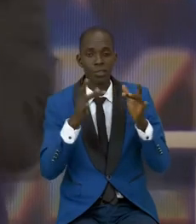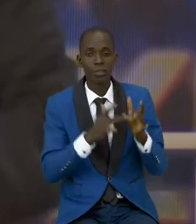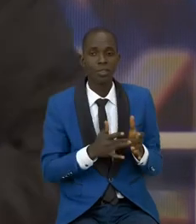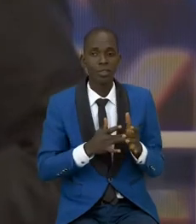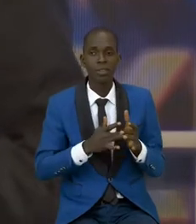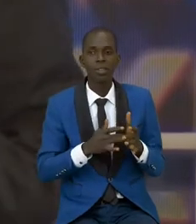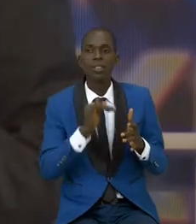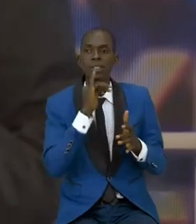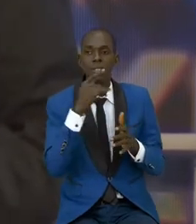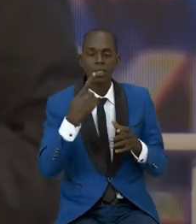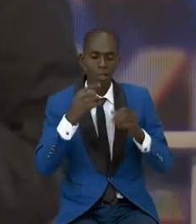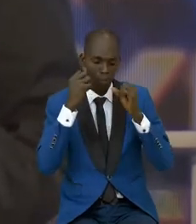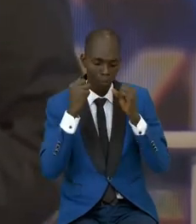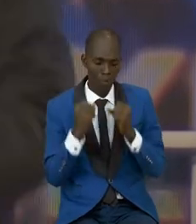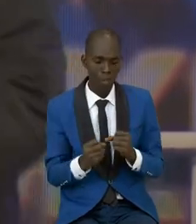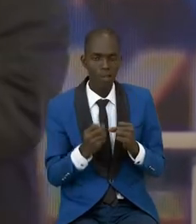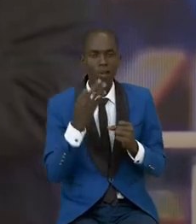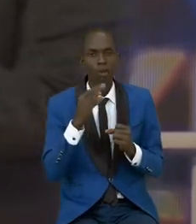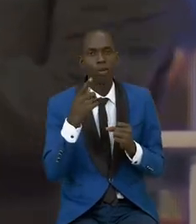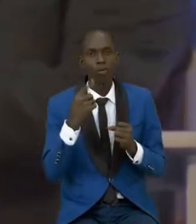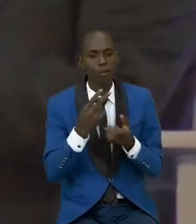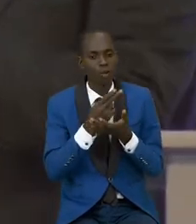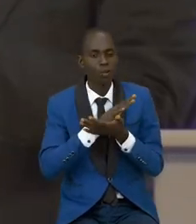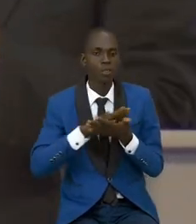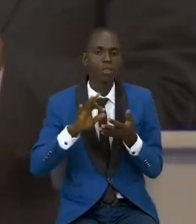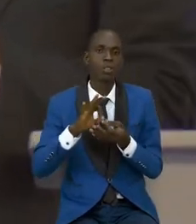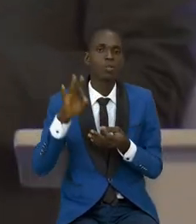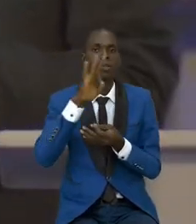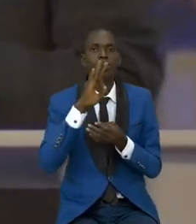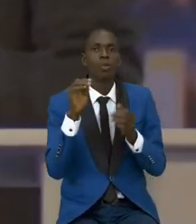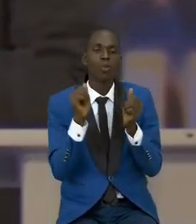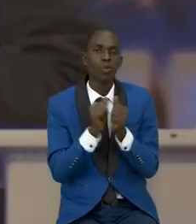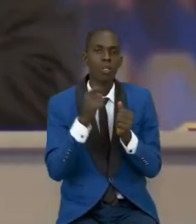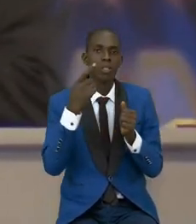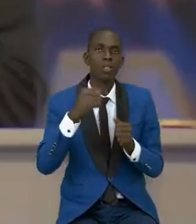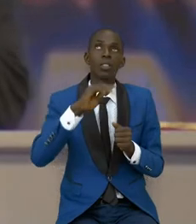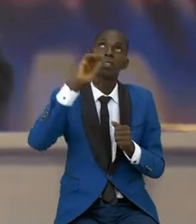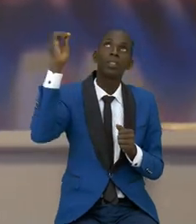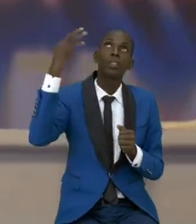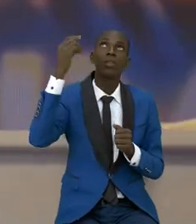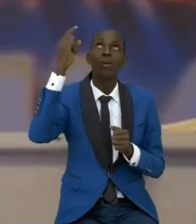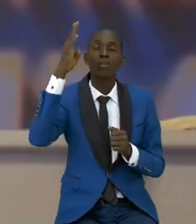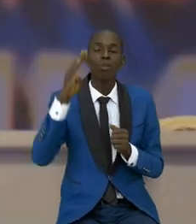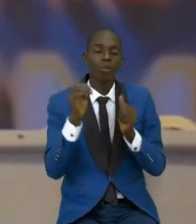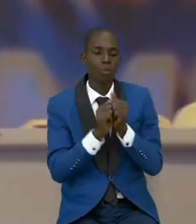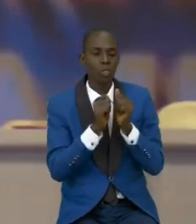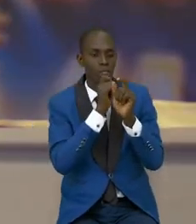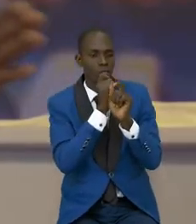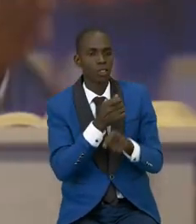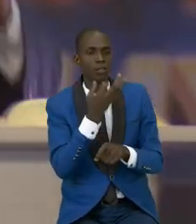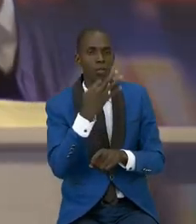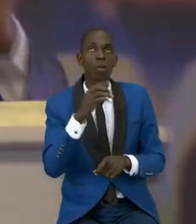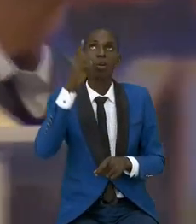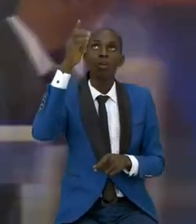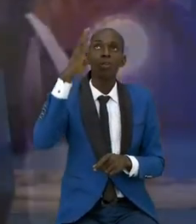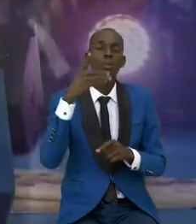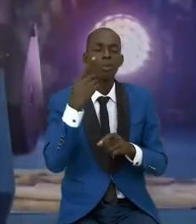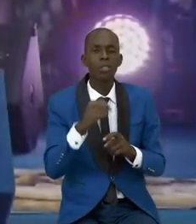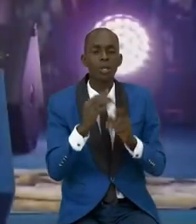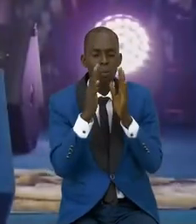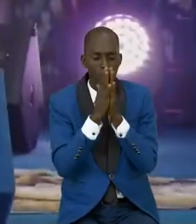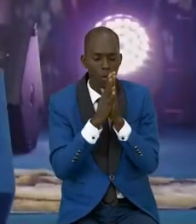in the power of the Holy Ghost, with the grace of God, with the gift of God. The prayer we